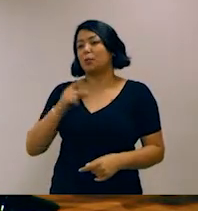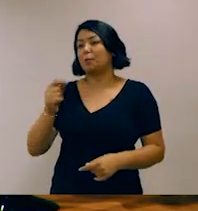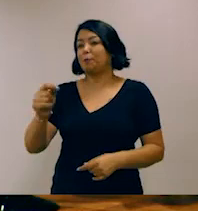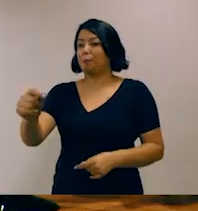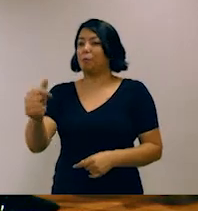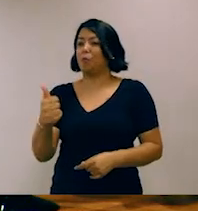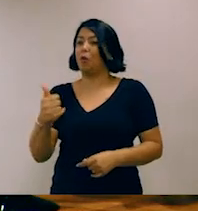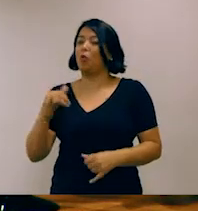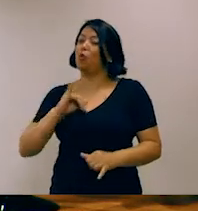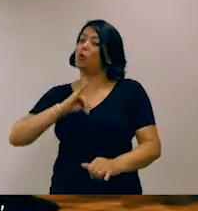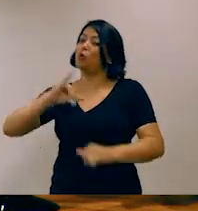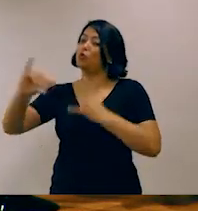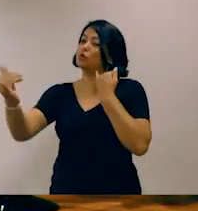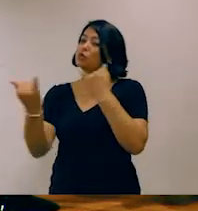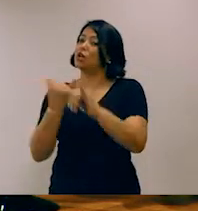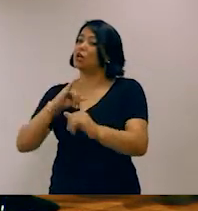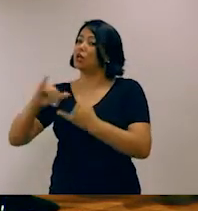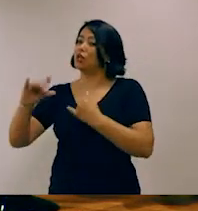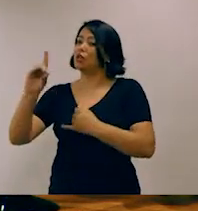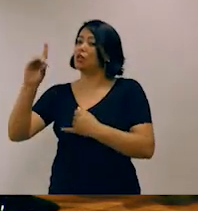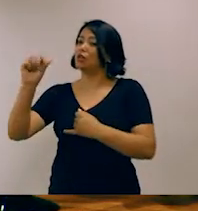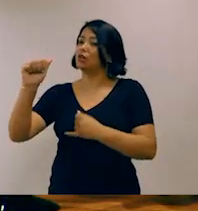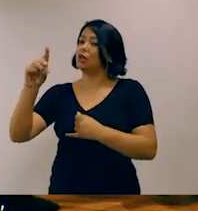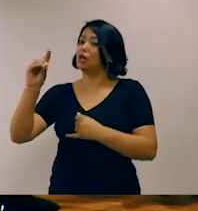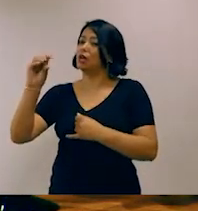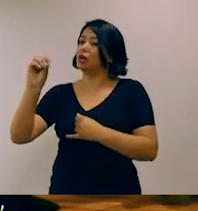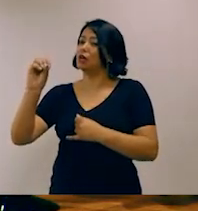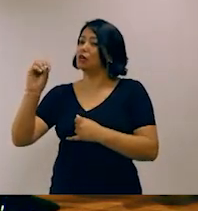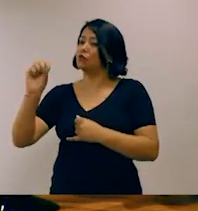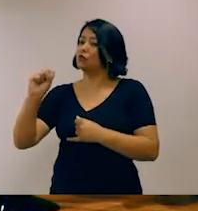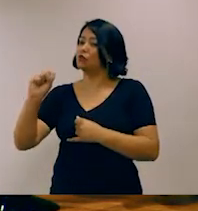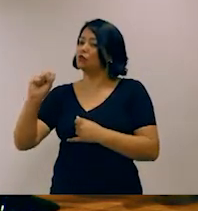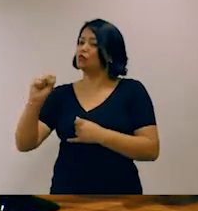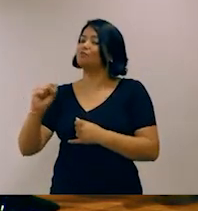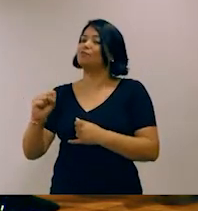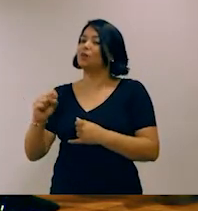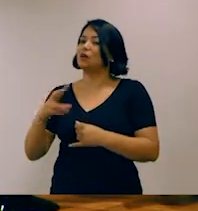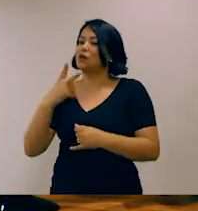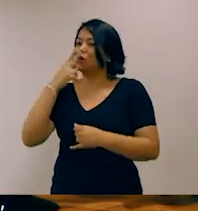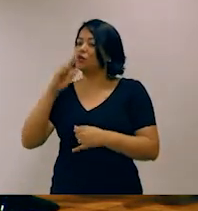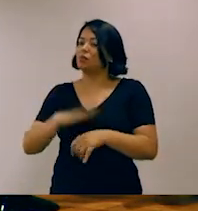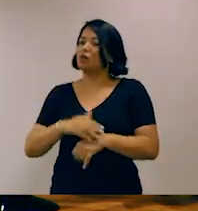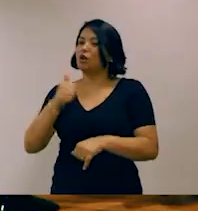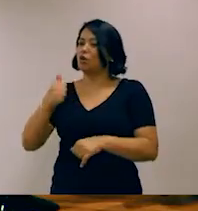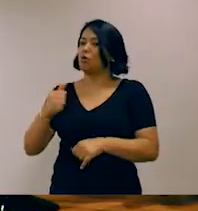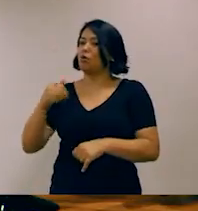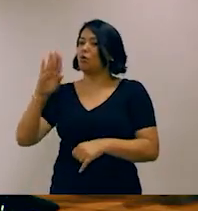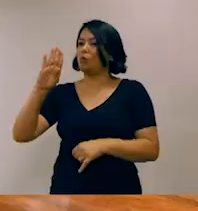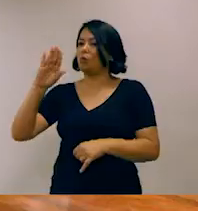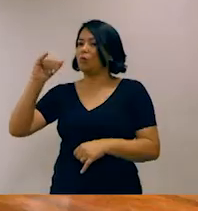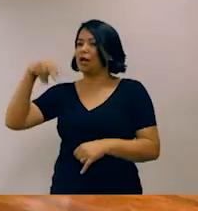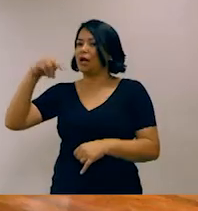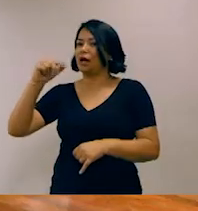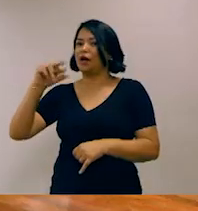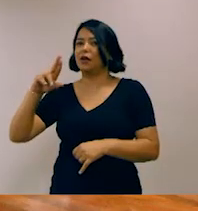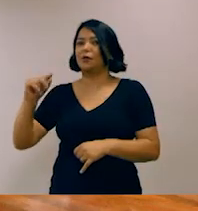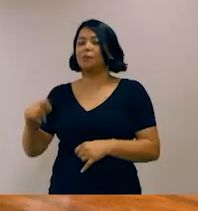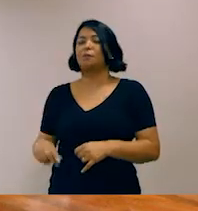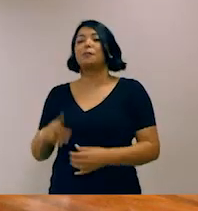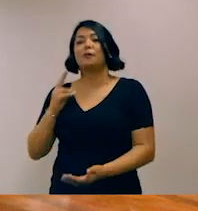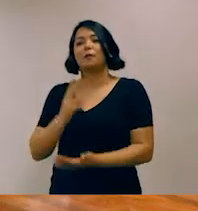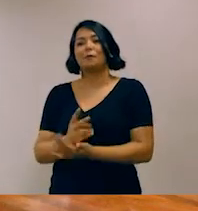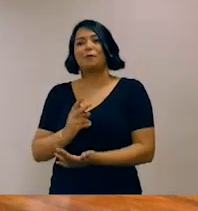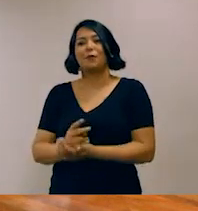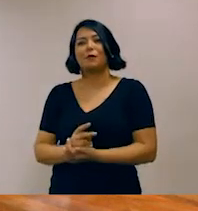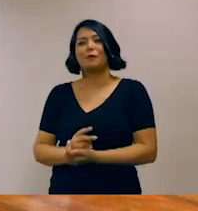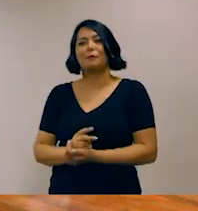volume of data was extremely reduced, so I chose the binary model and over the multi-class.